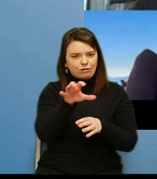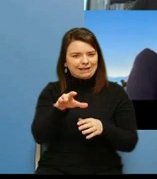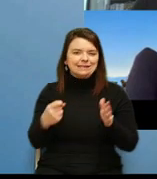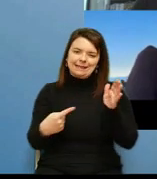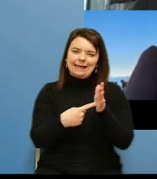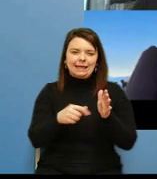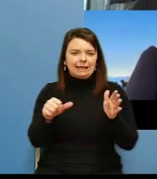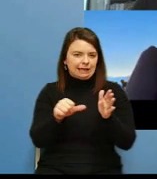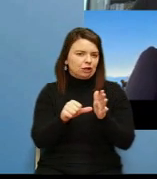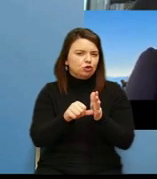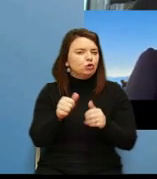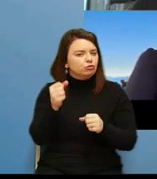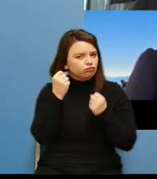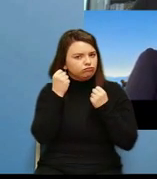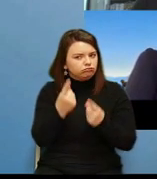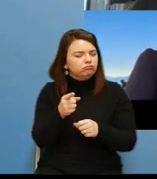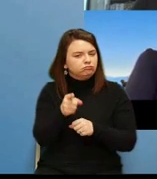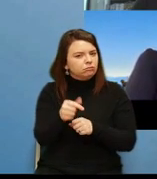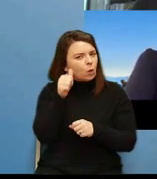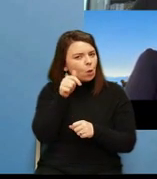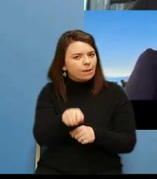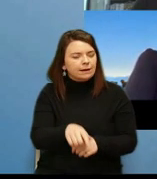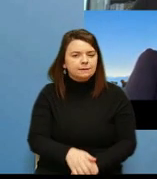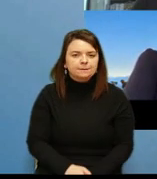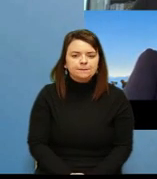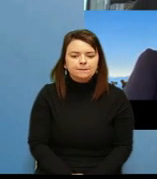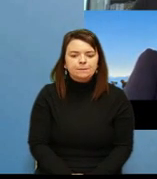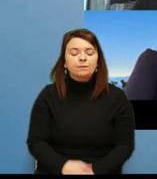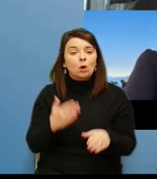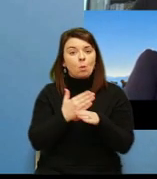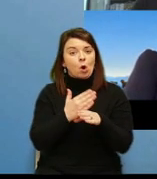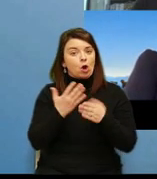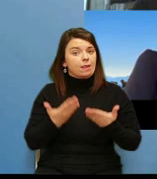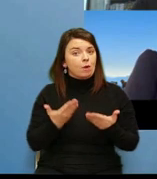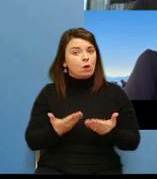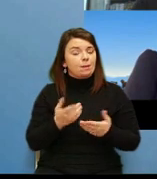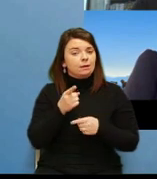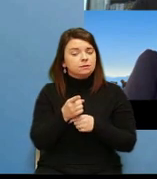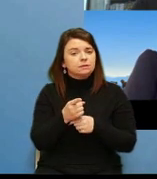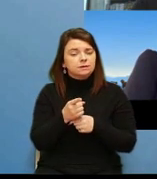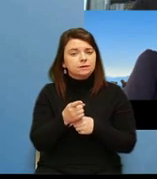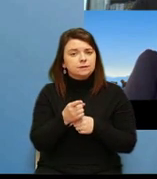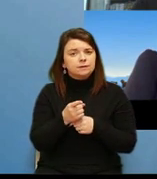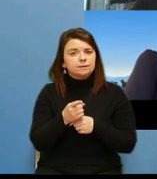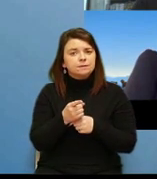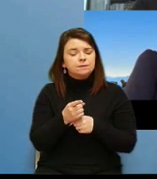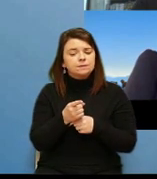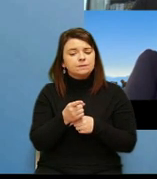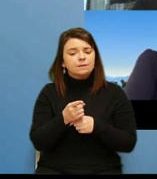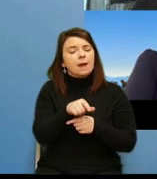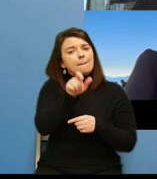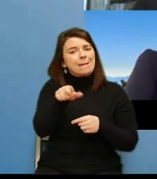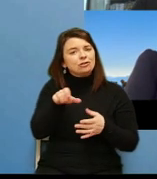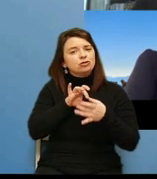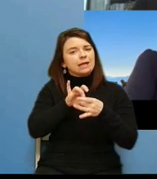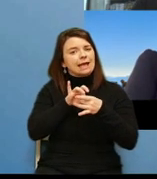just been talking about. In fact, all practices recognise this as a key issue is really good news. Work that's currently underway is